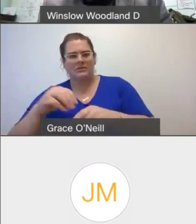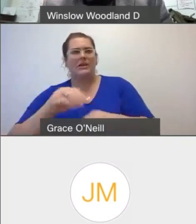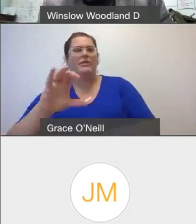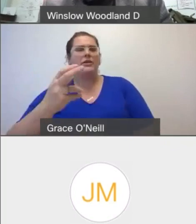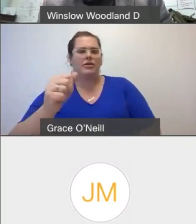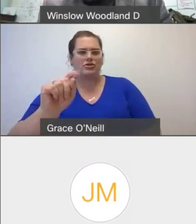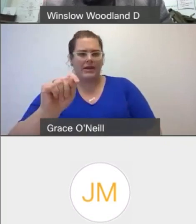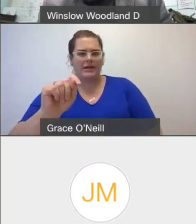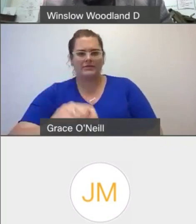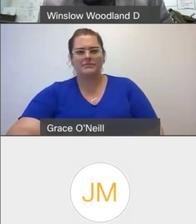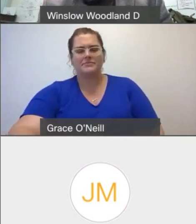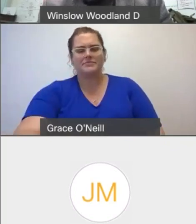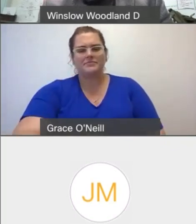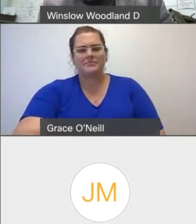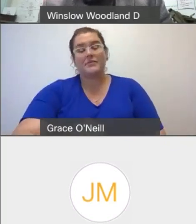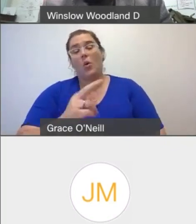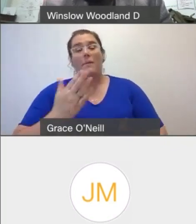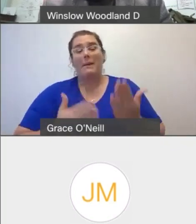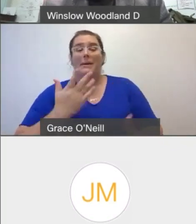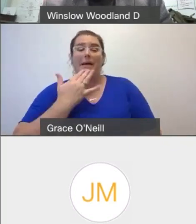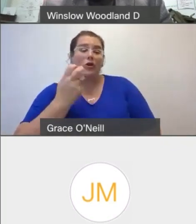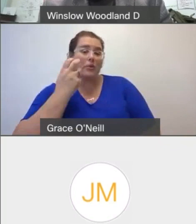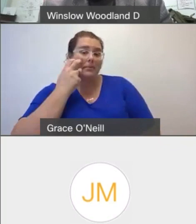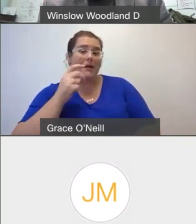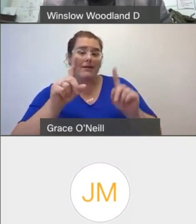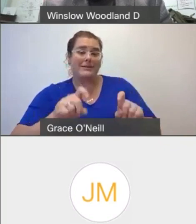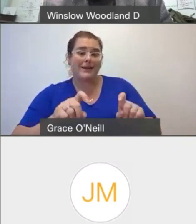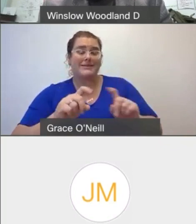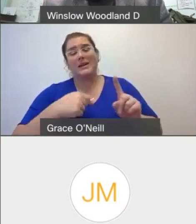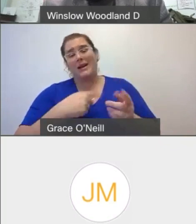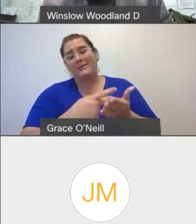Or it's a color blindness test and I failed.